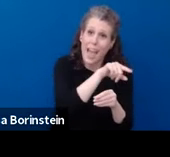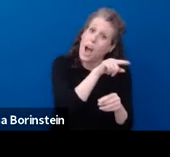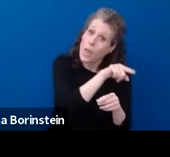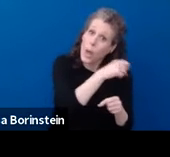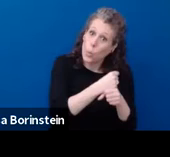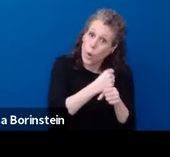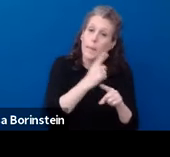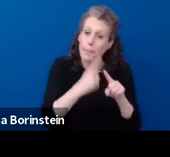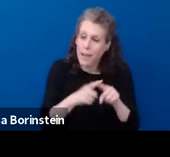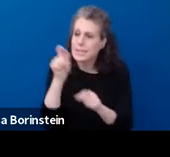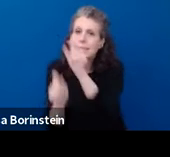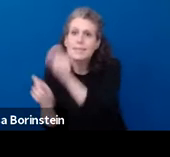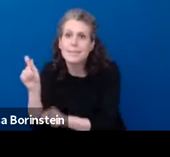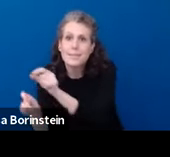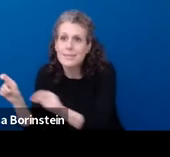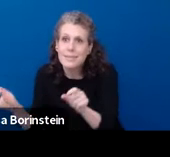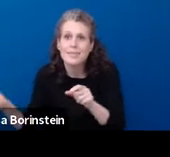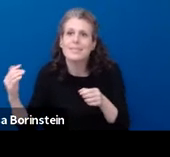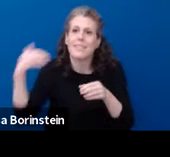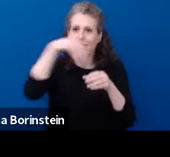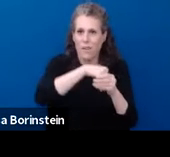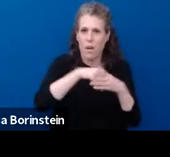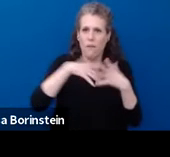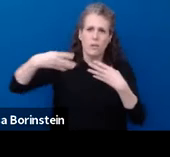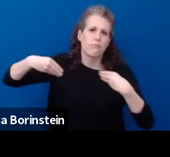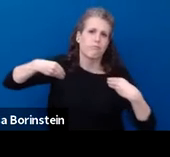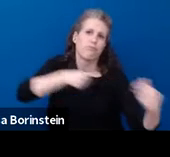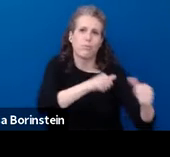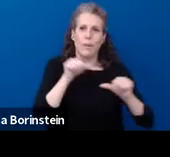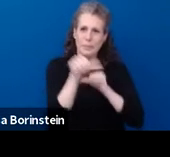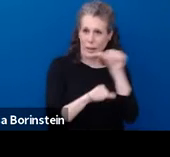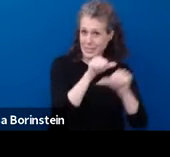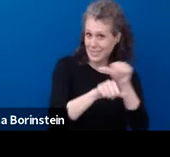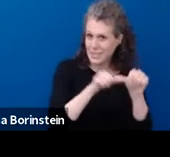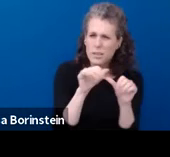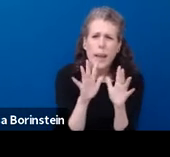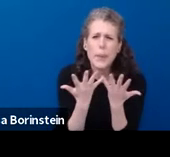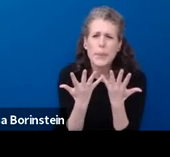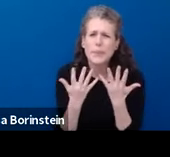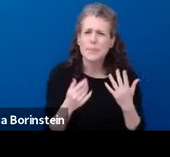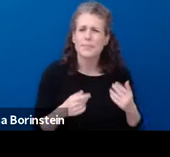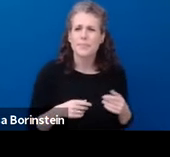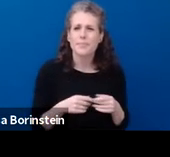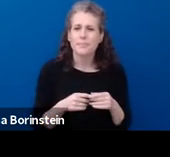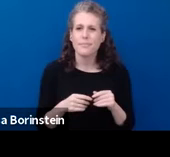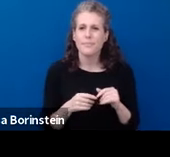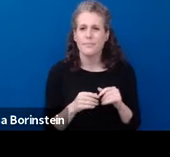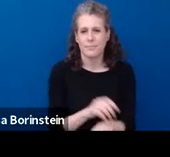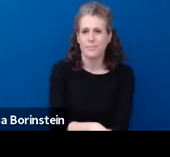the participants in a efficient and easy way? So don't go into the trap